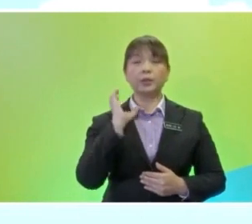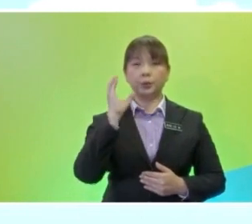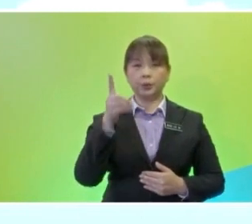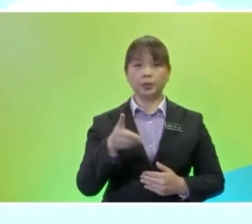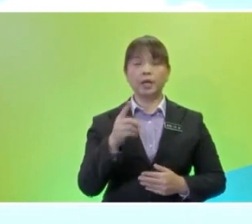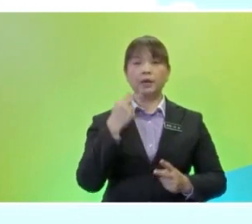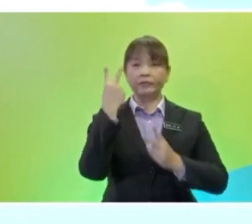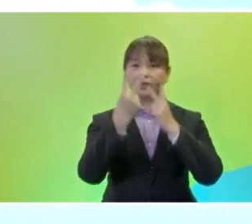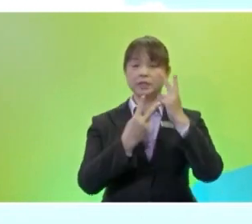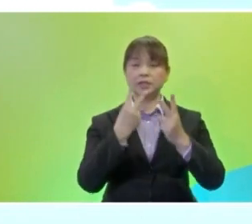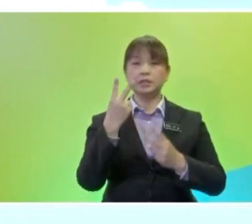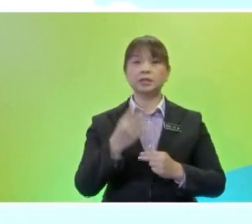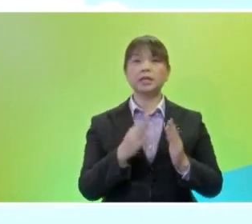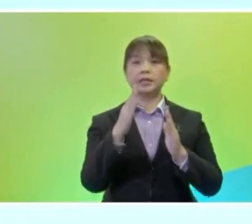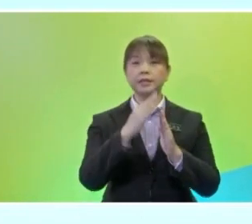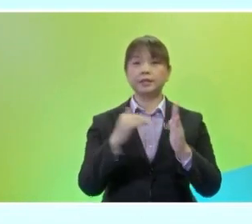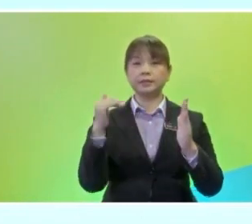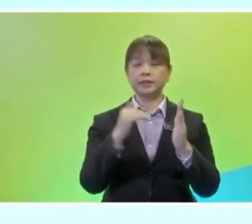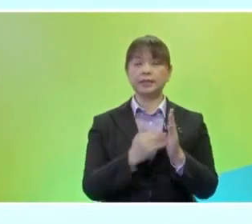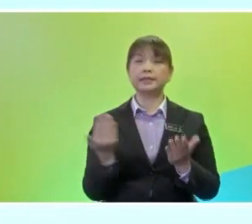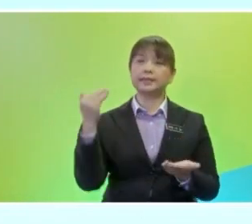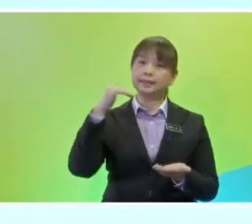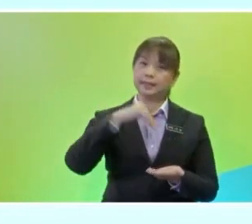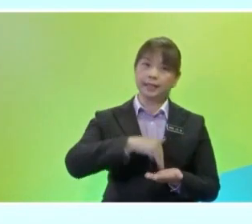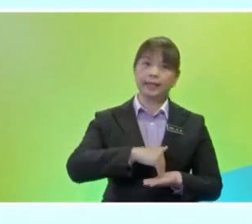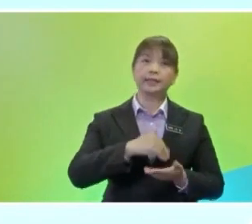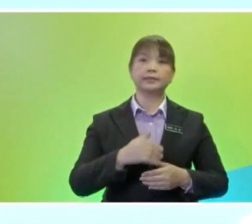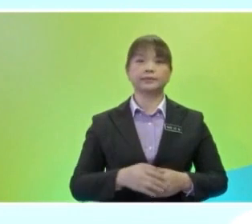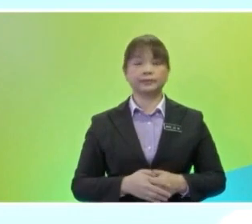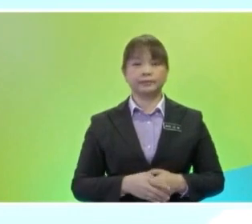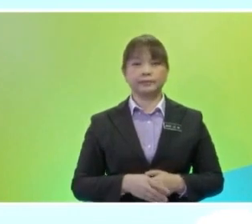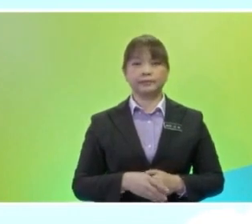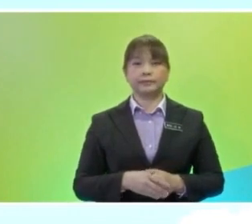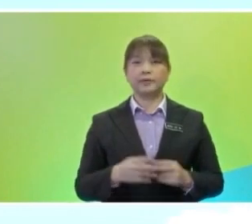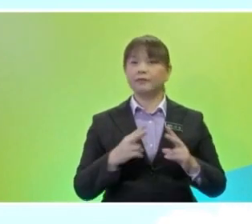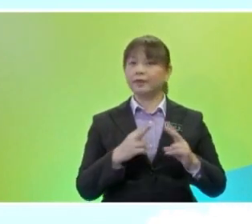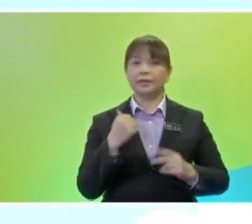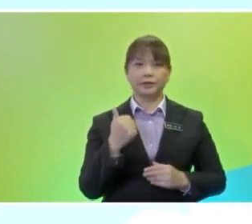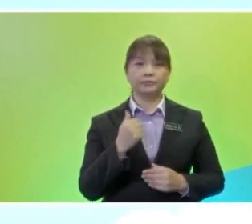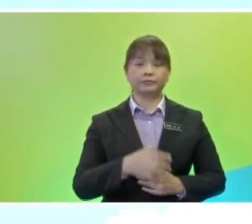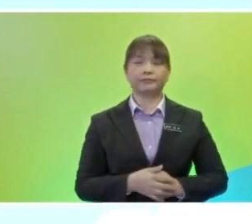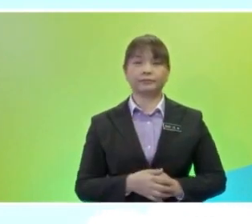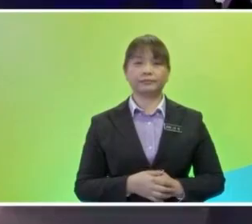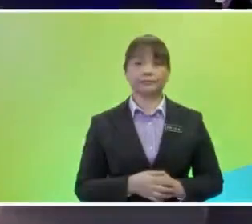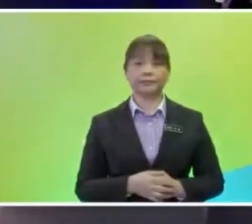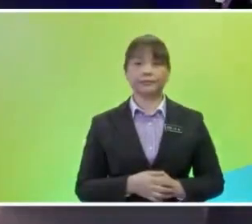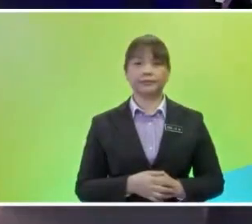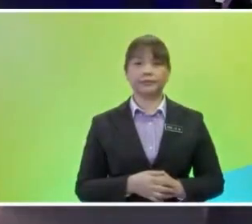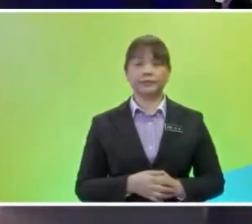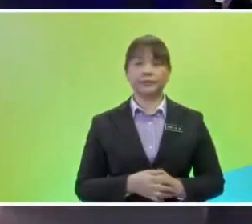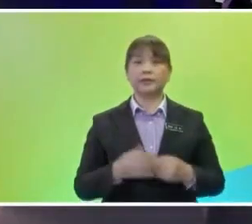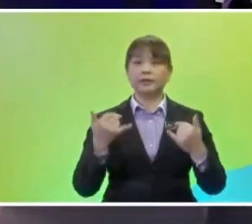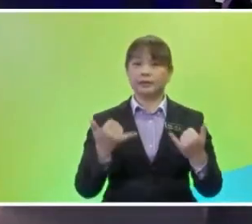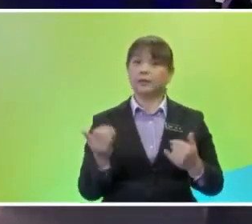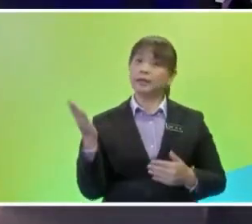I hope I could visit New Zealand again. Okay, I hope I could visit New Zealand again. Very good. Thank you. Okay, now let's check